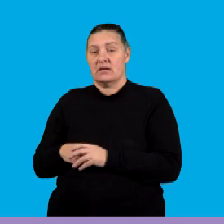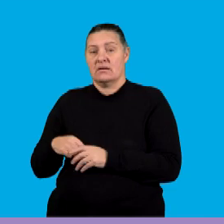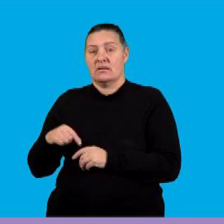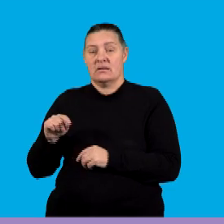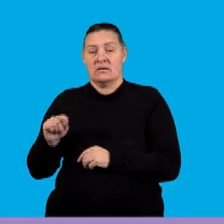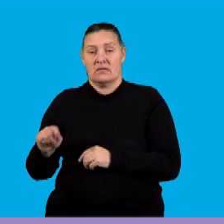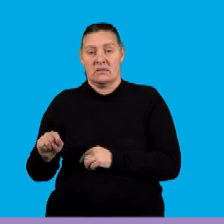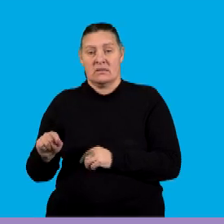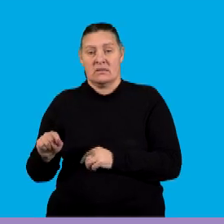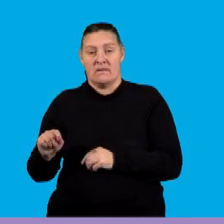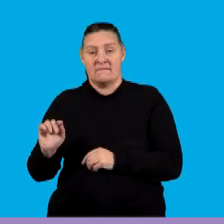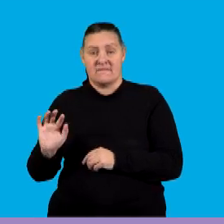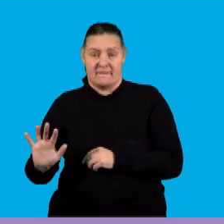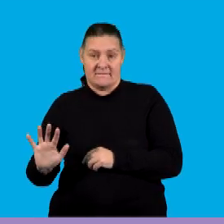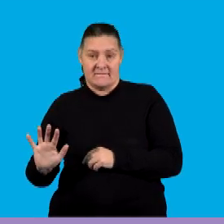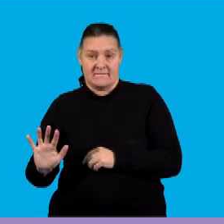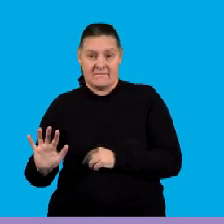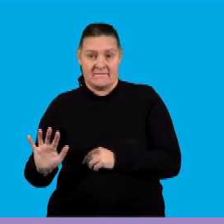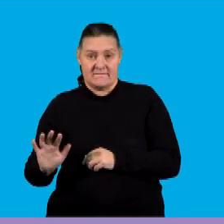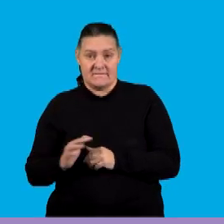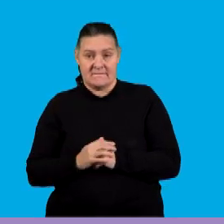that 5.